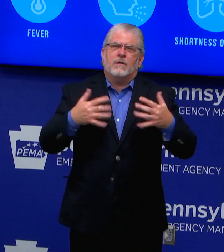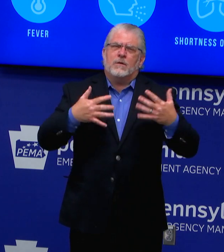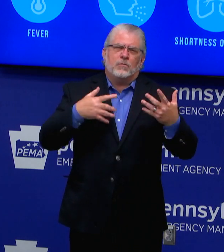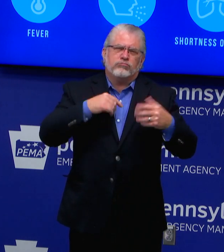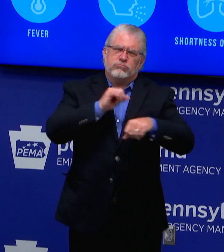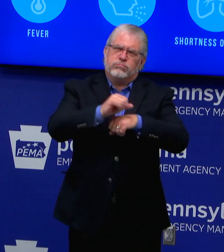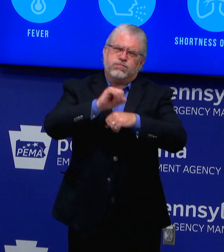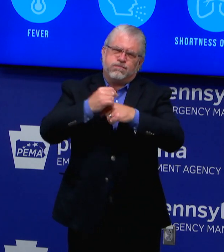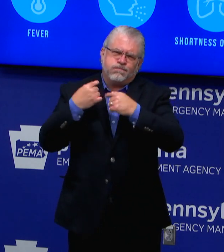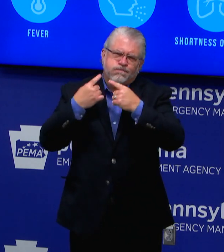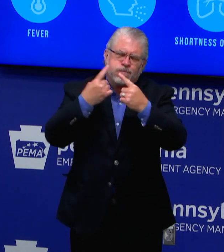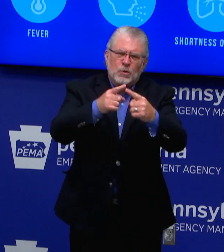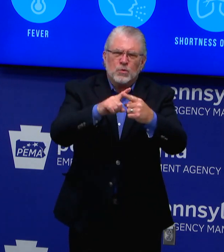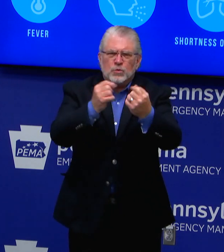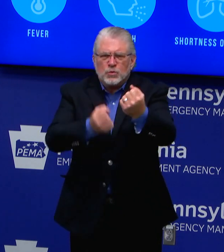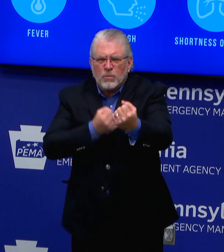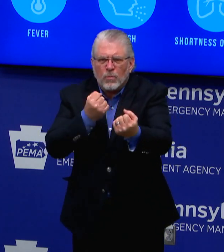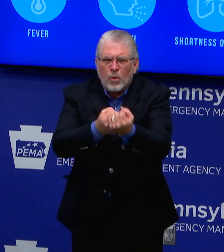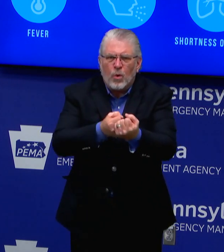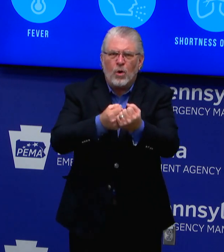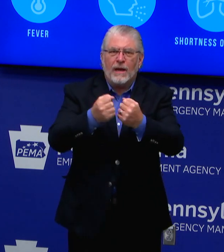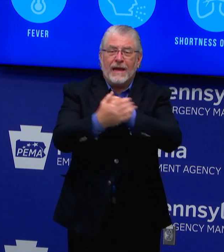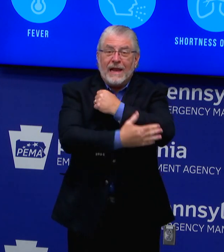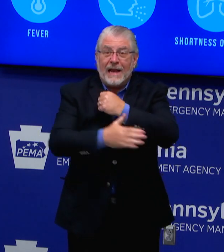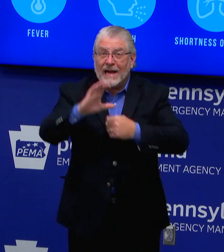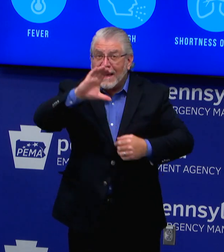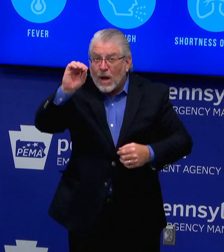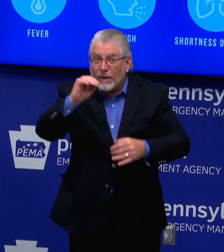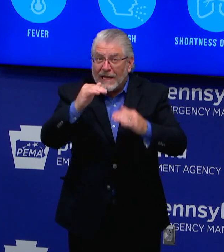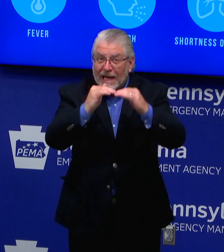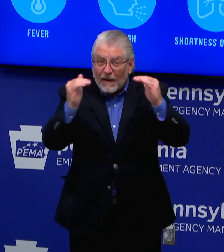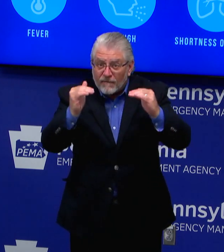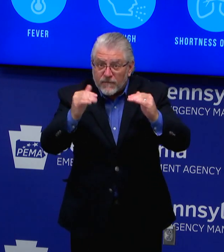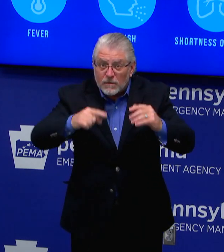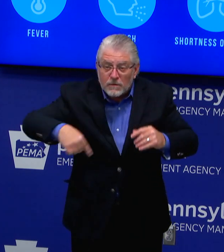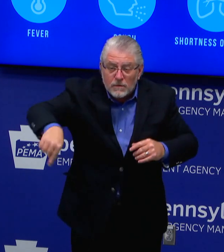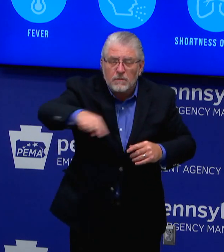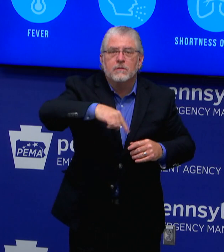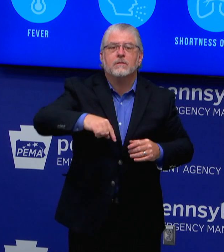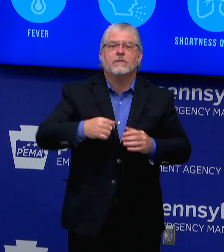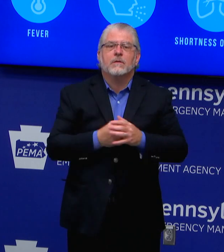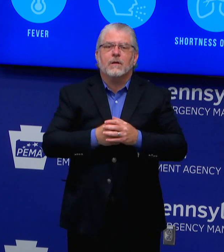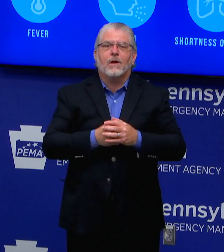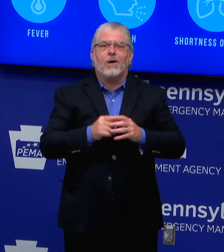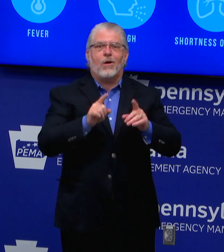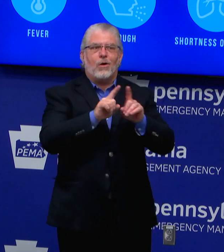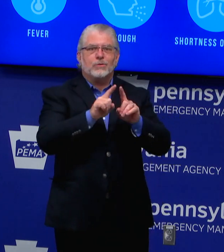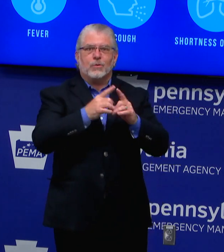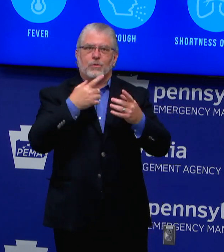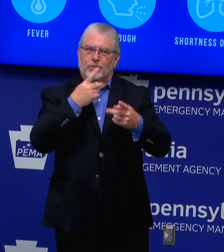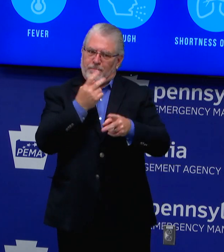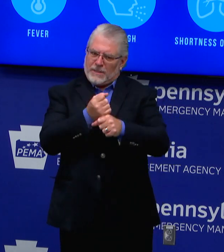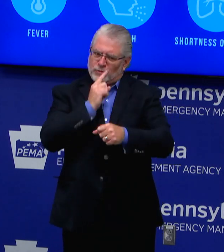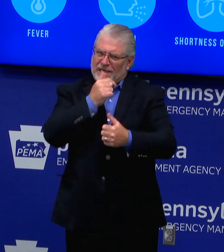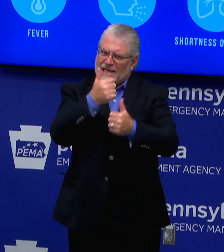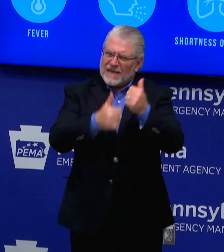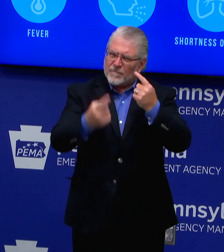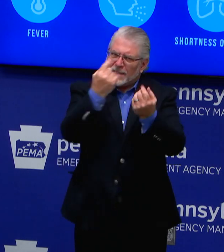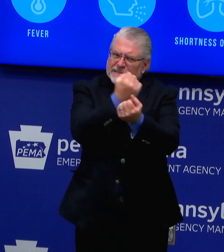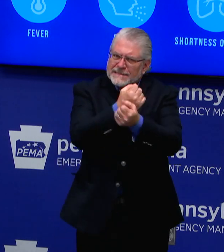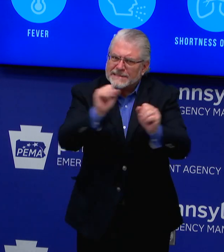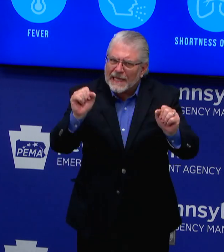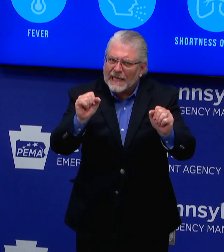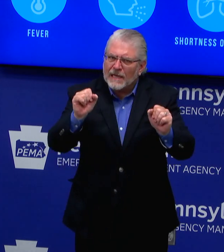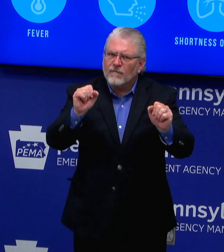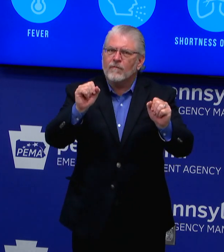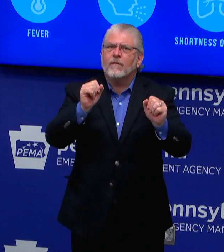the county level are critical to having a safe, well-planned, and well-executed response. This crisis will undoubtedly